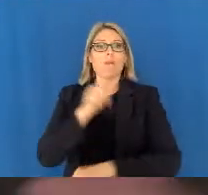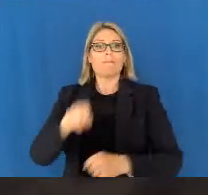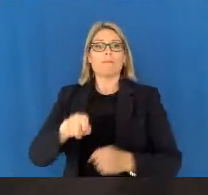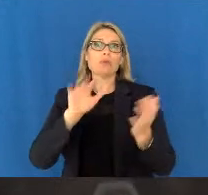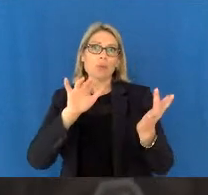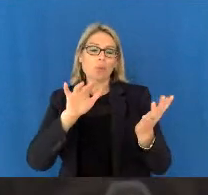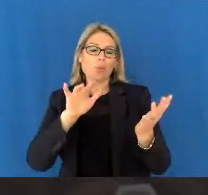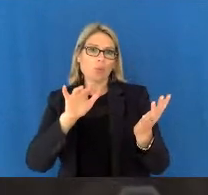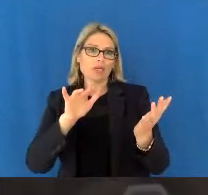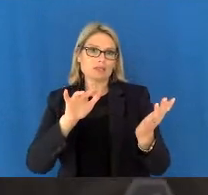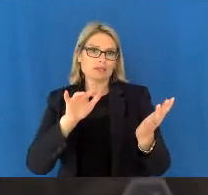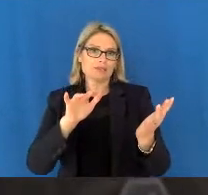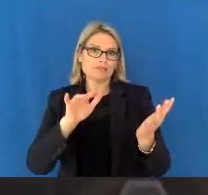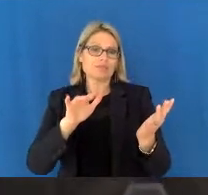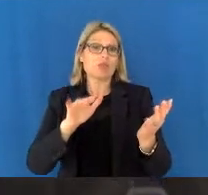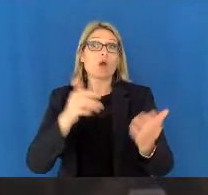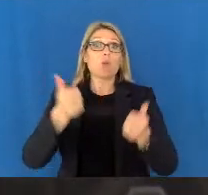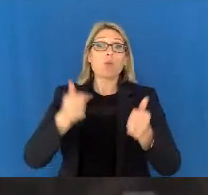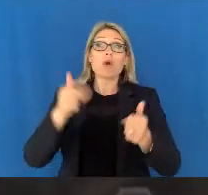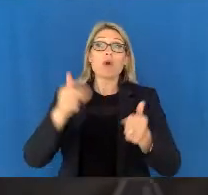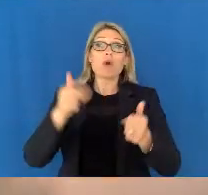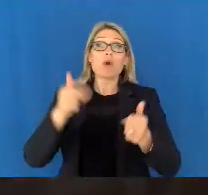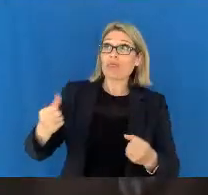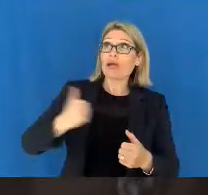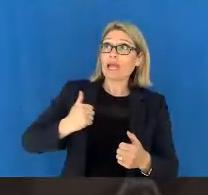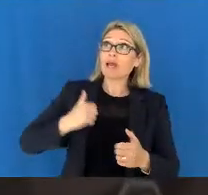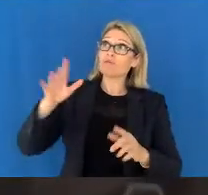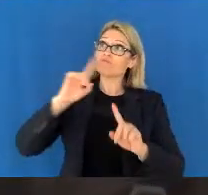see what Health Canada will tell us